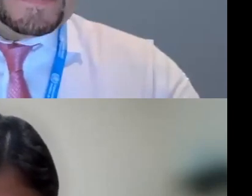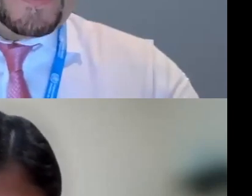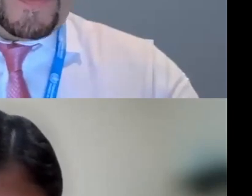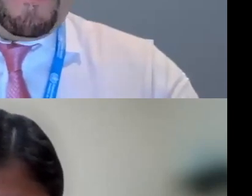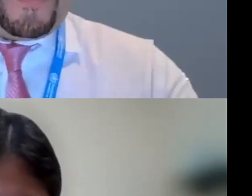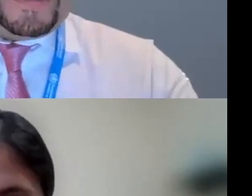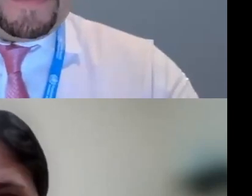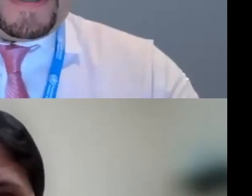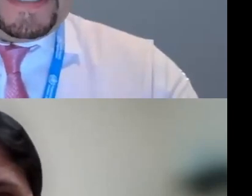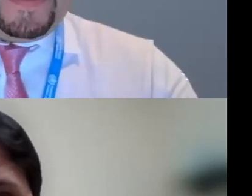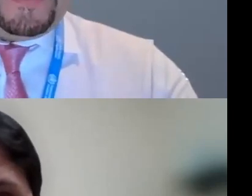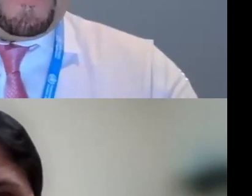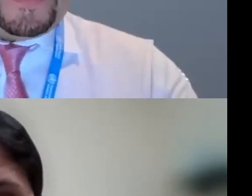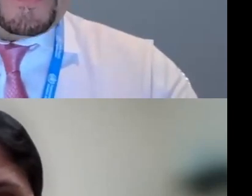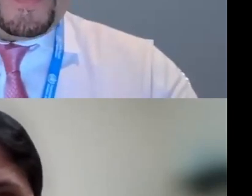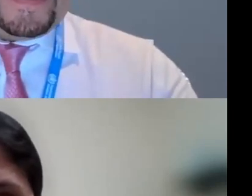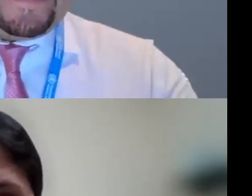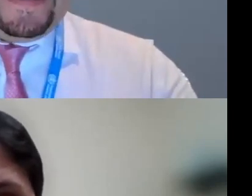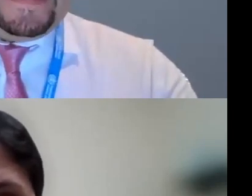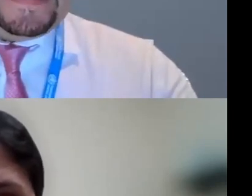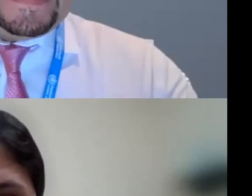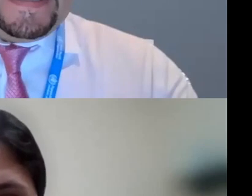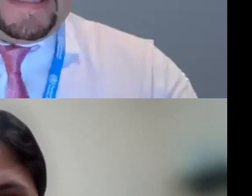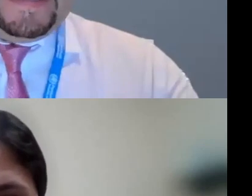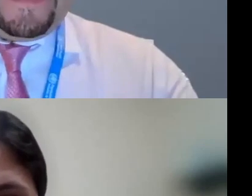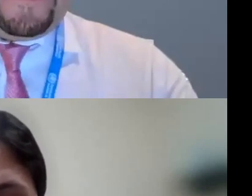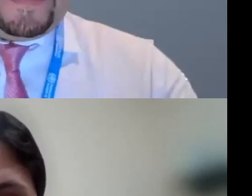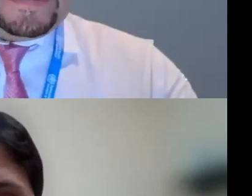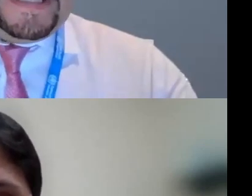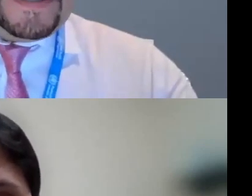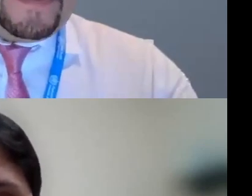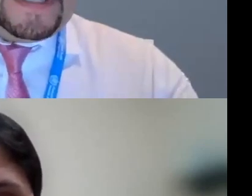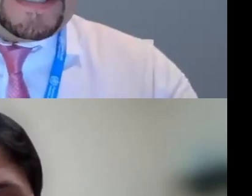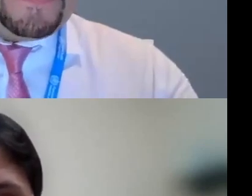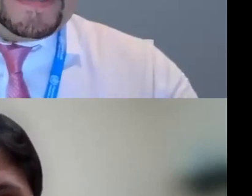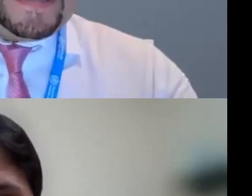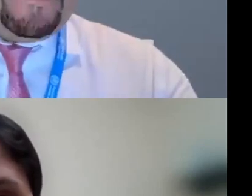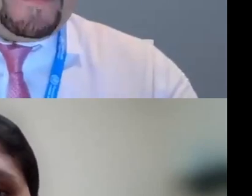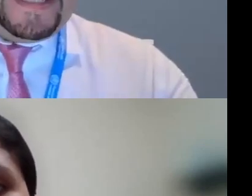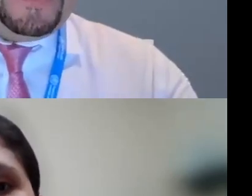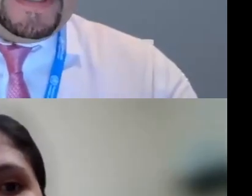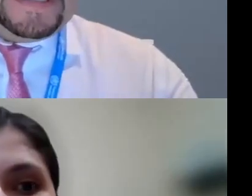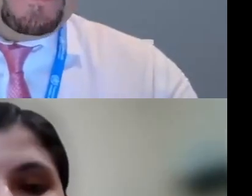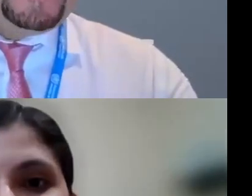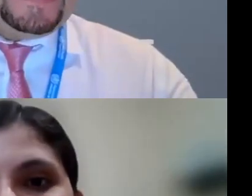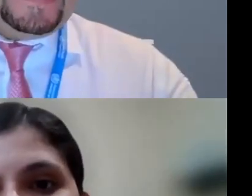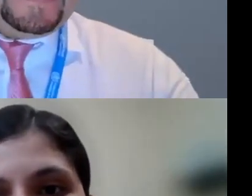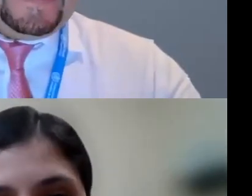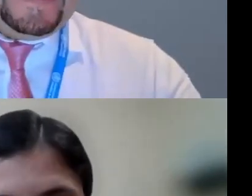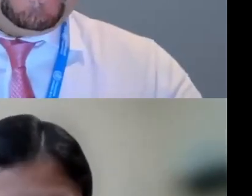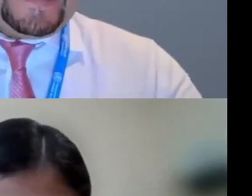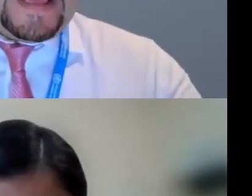why is so important the participation of persons with disabilities in the different stages of disaster risk management,